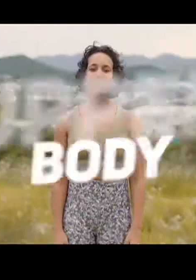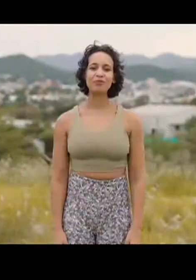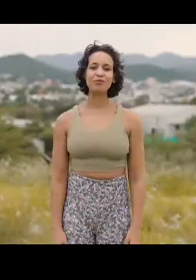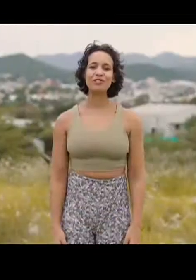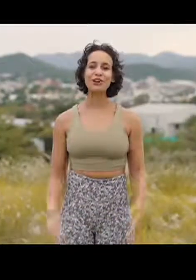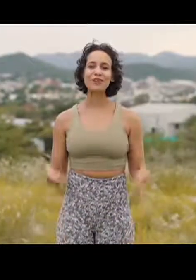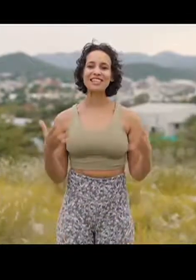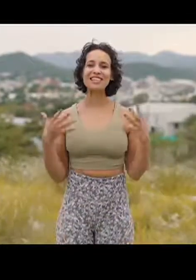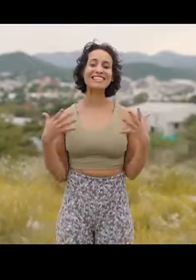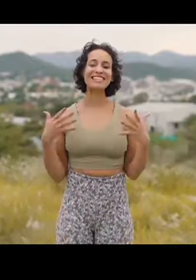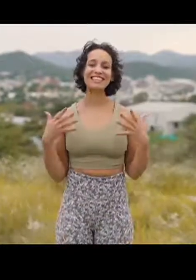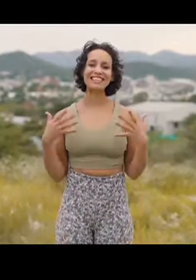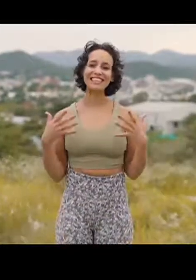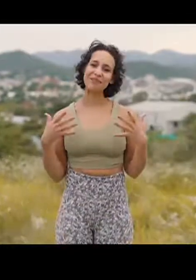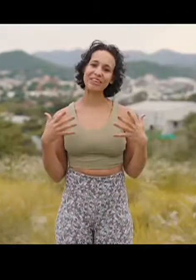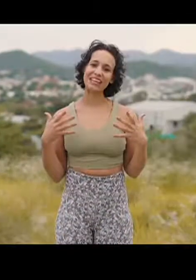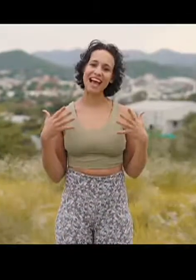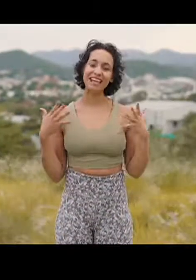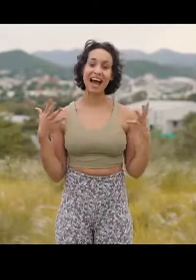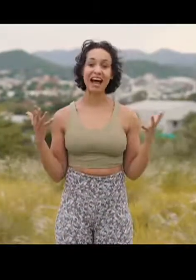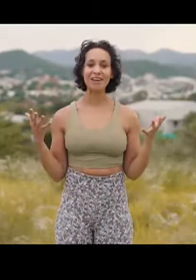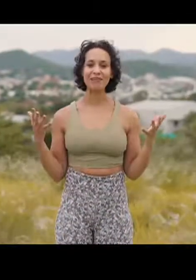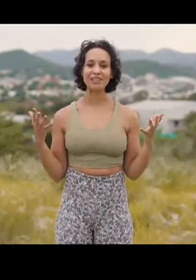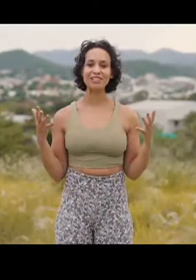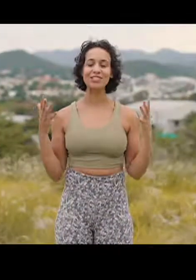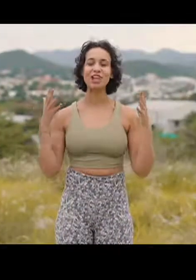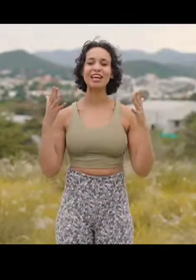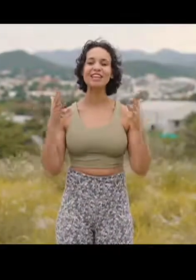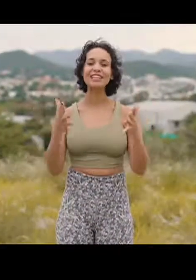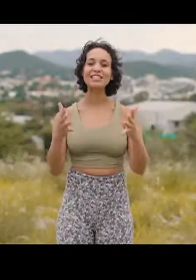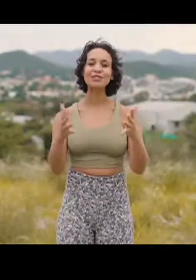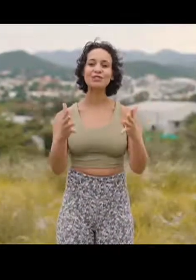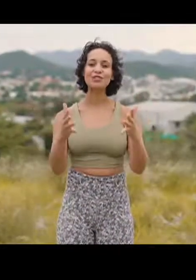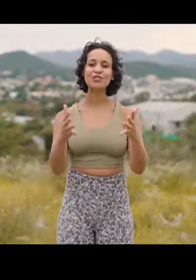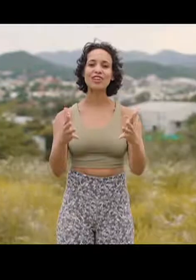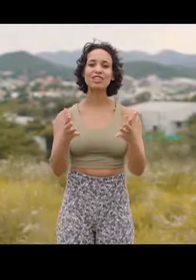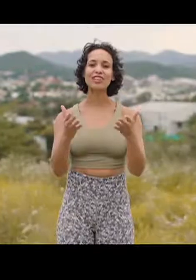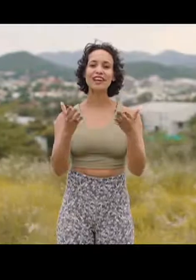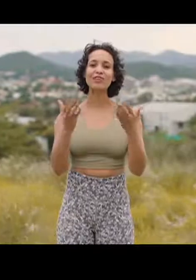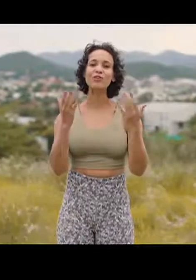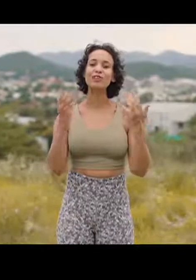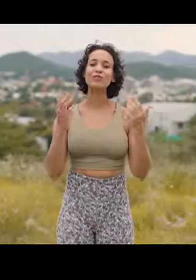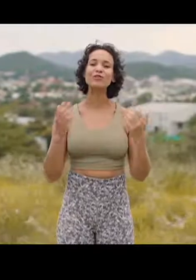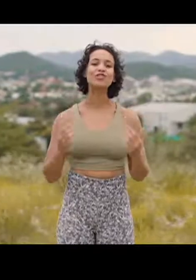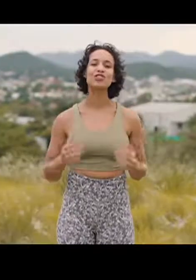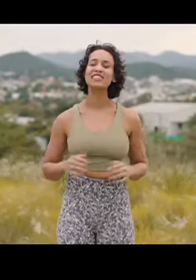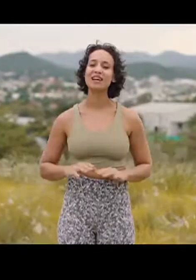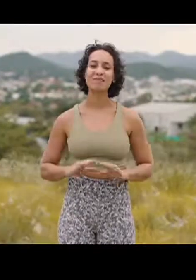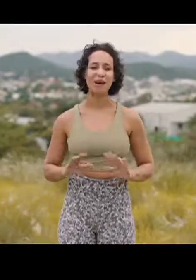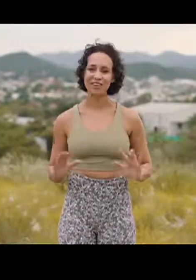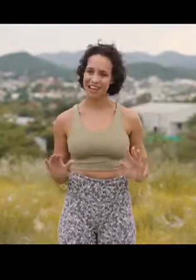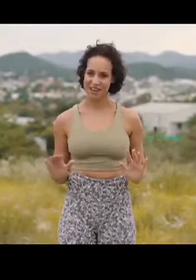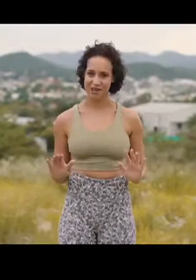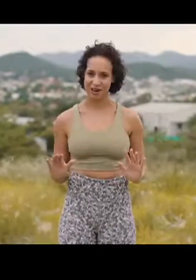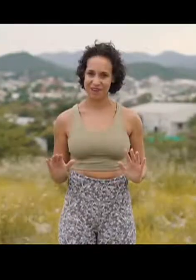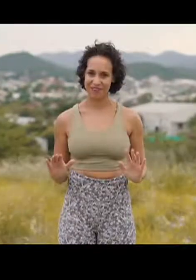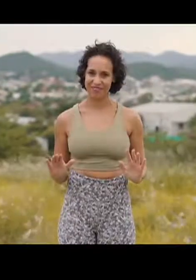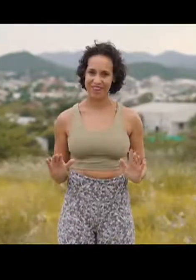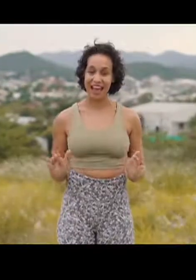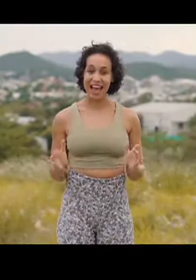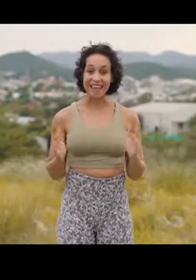Hi beautiful souls, this is Nikita Winkler and I am here to share easy tools for stretching that you can do just about